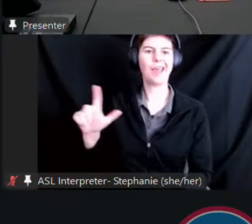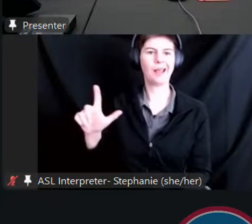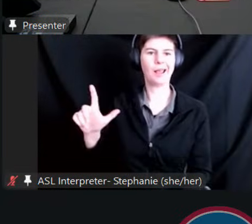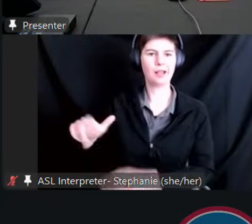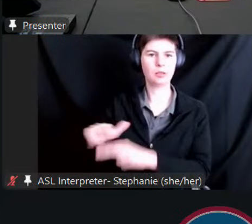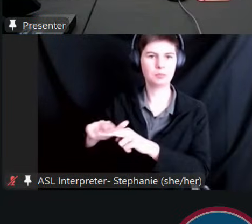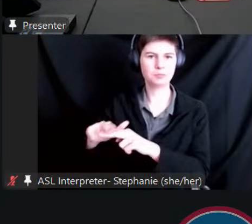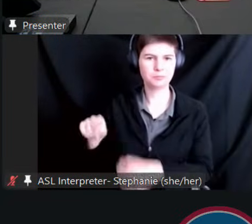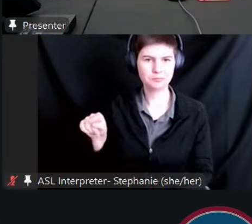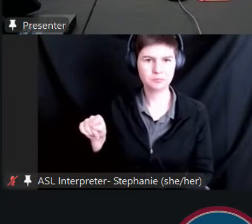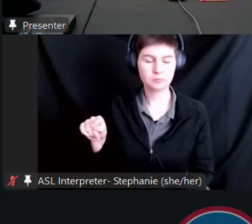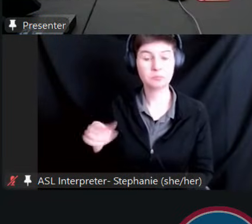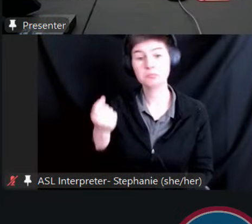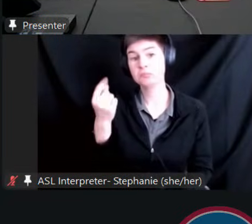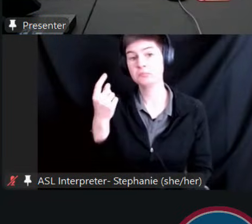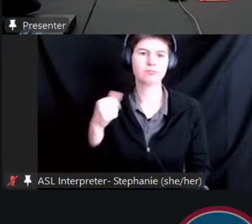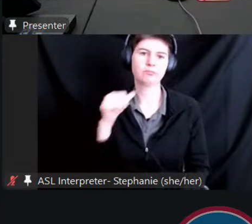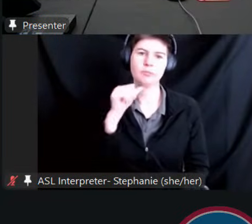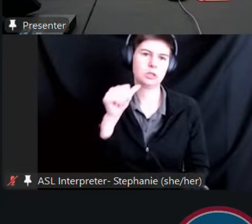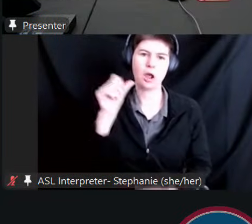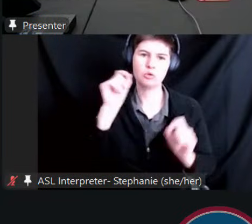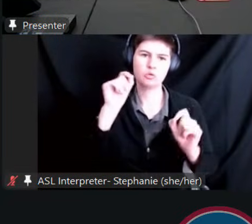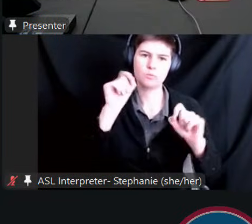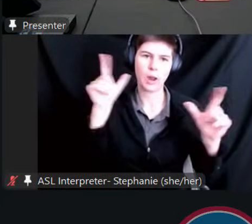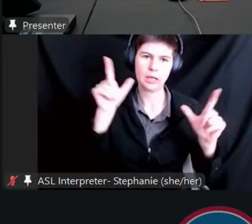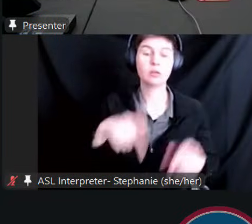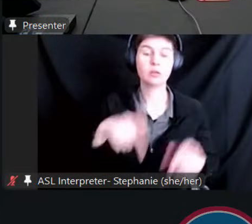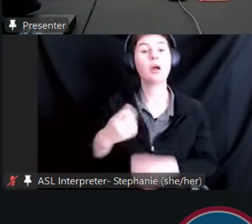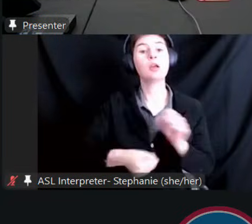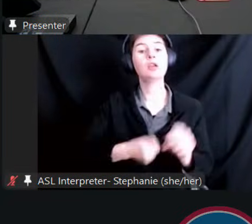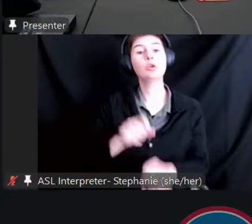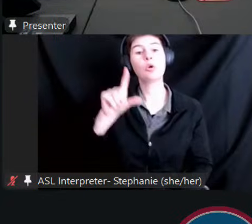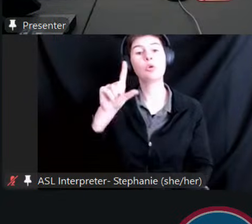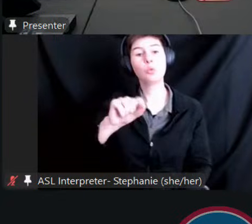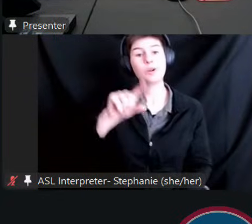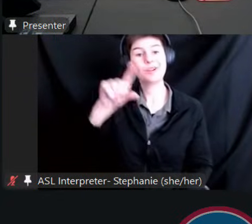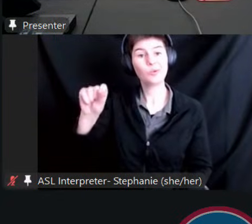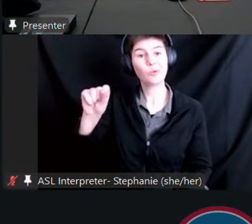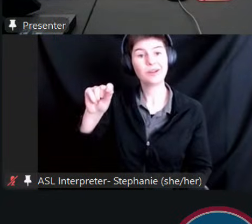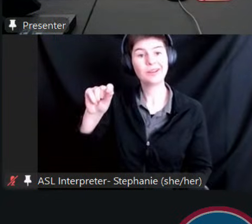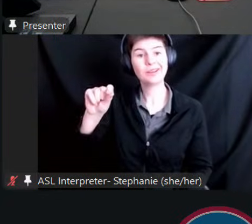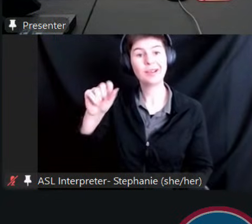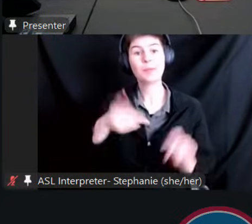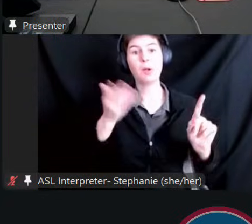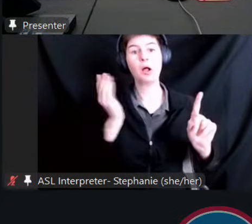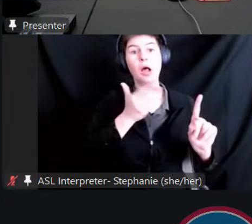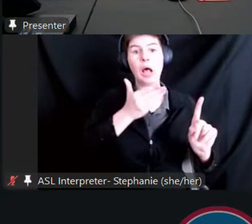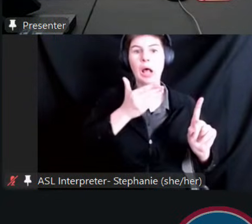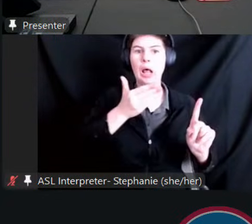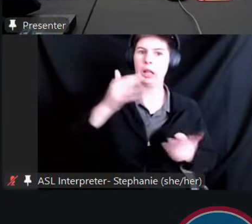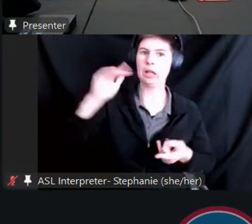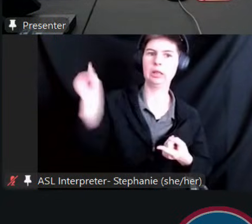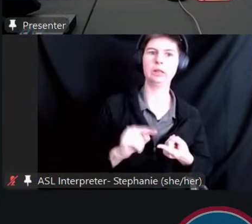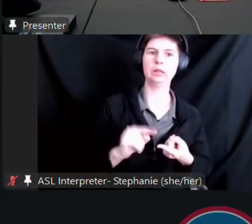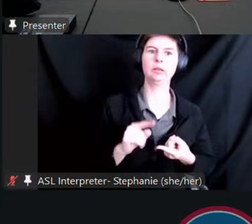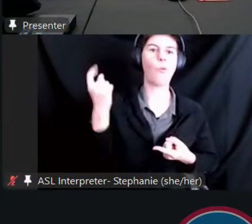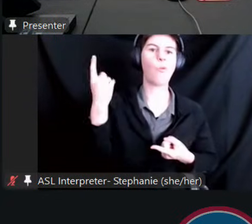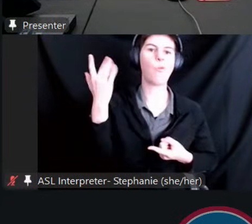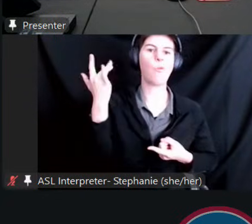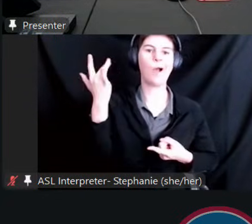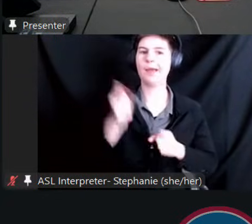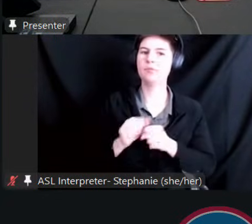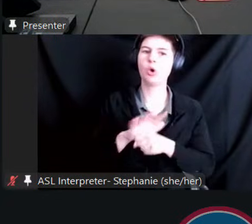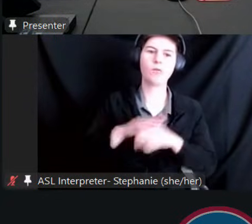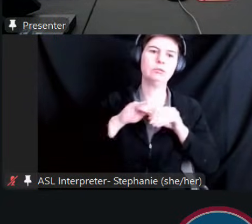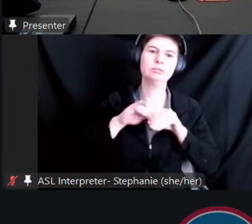see, unsurprisingly, that in 2020, bus ridership took a drastic drop during the pandemic, and